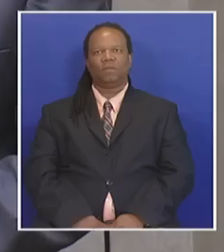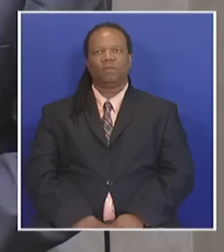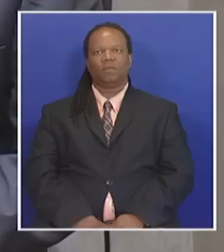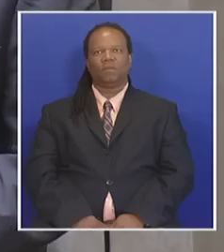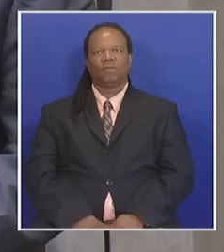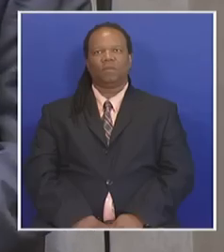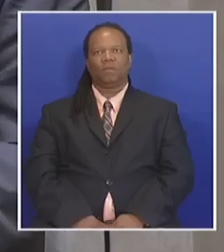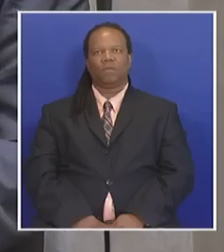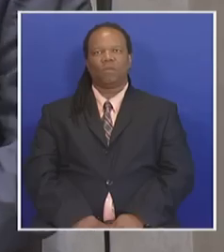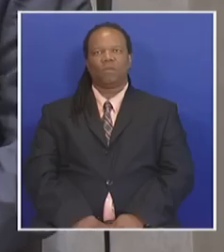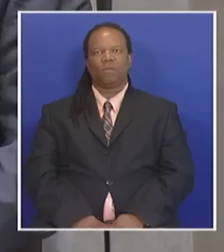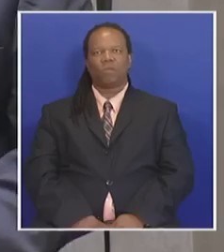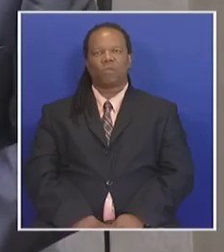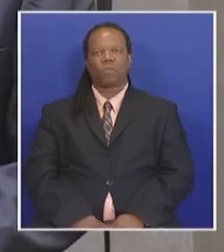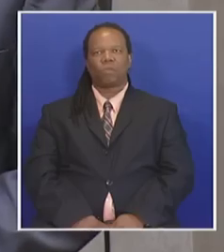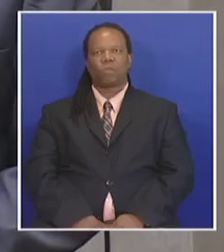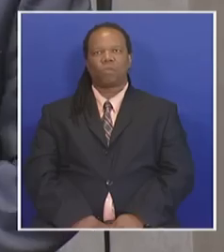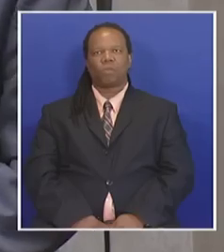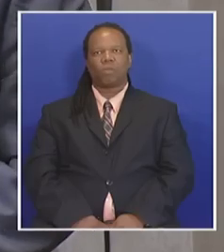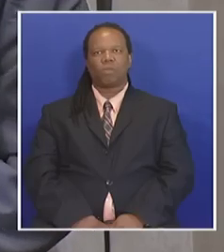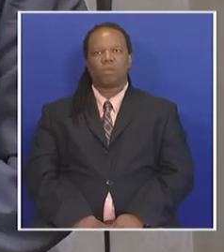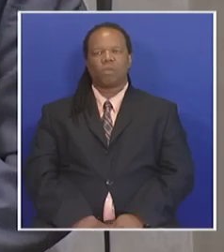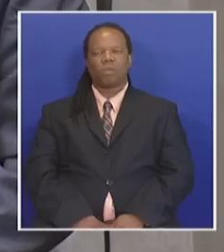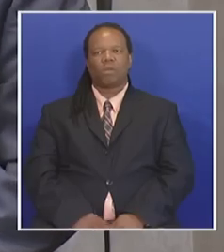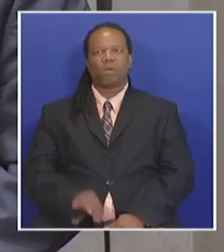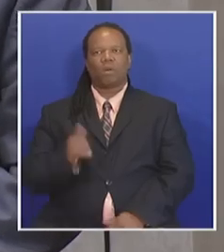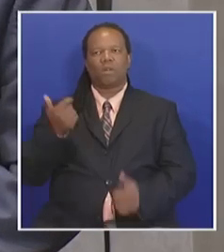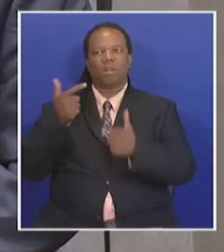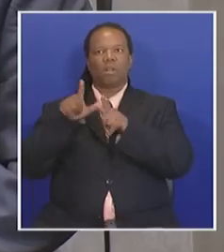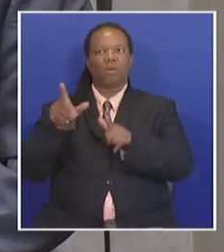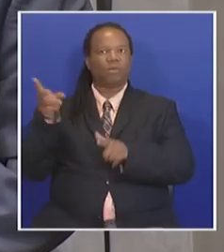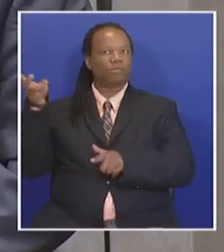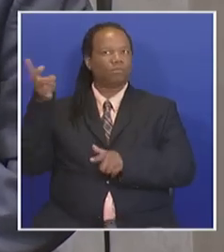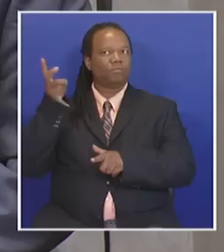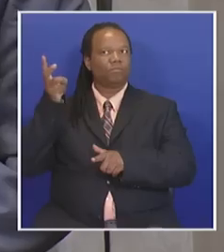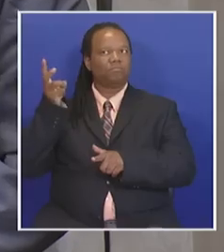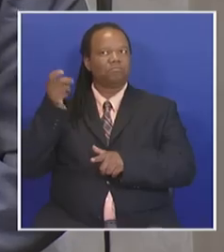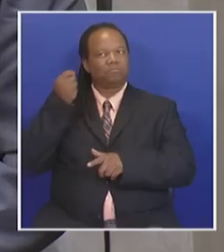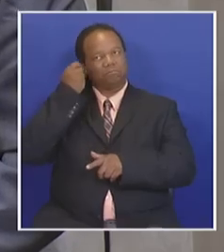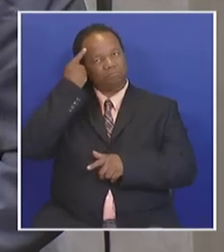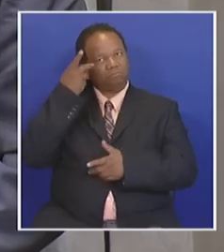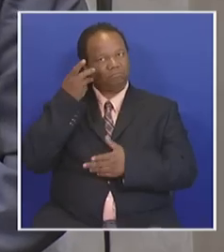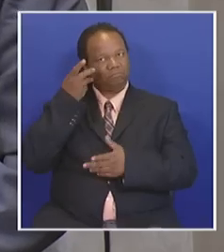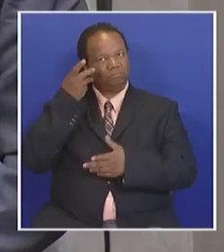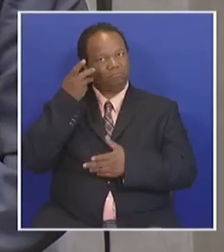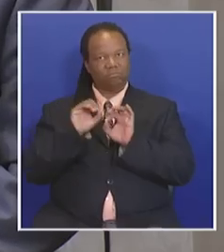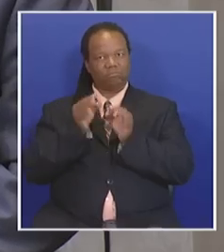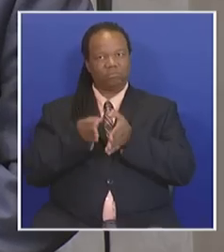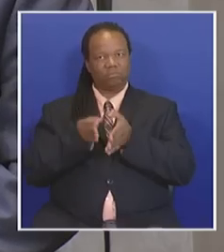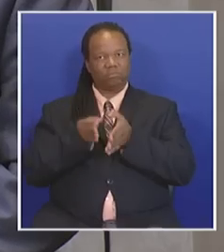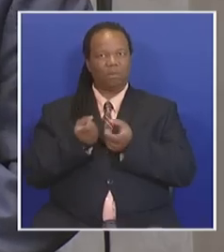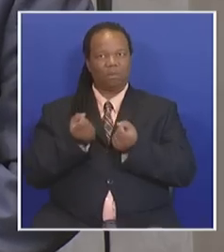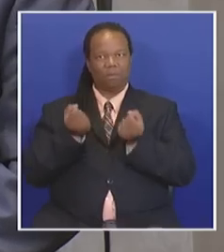the rural economy, and how we can ensure that South Africans become active citizens who have ownership in the economy